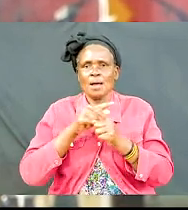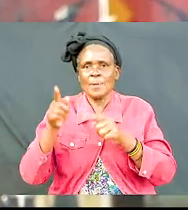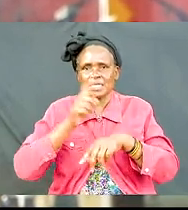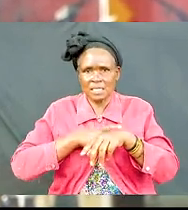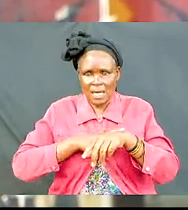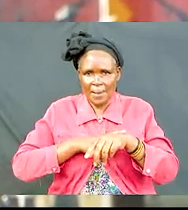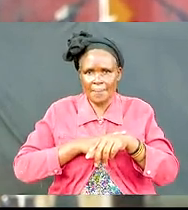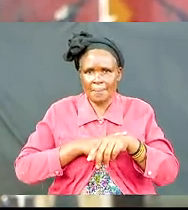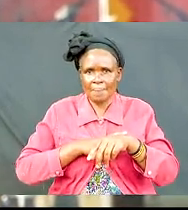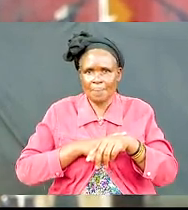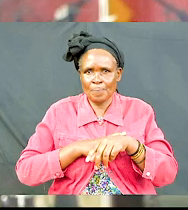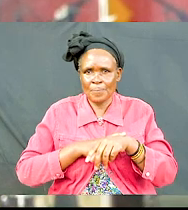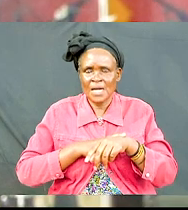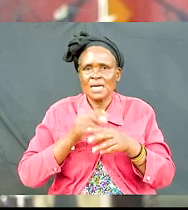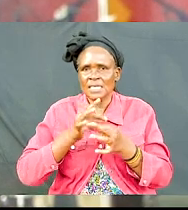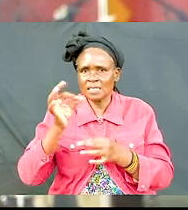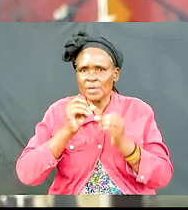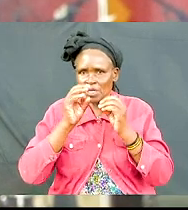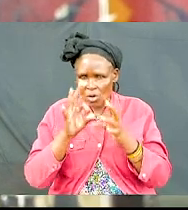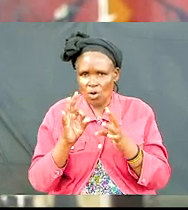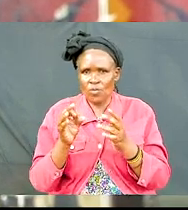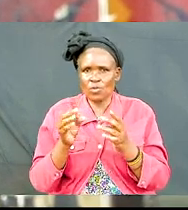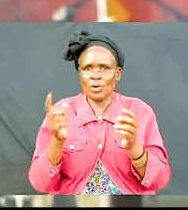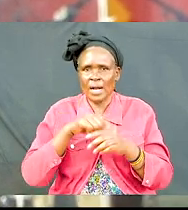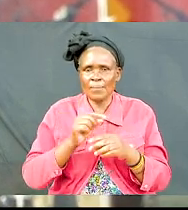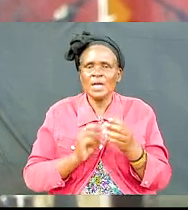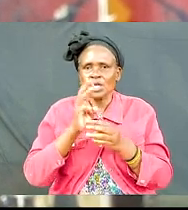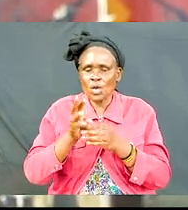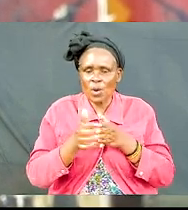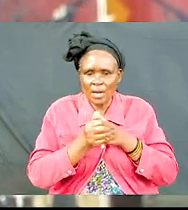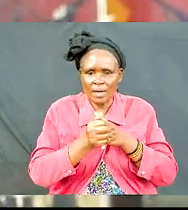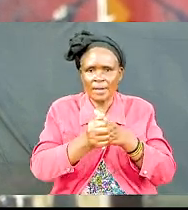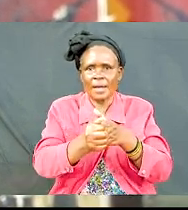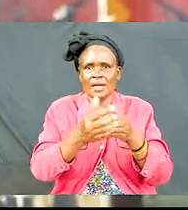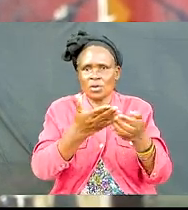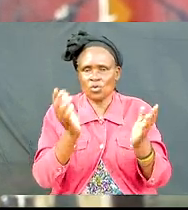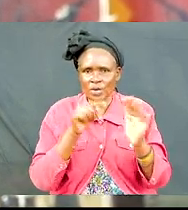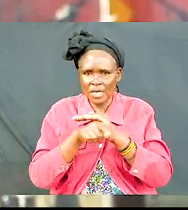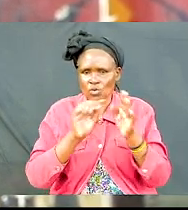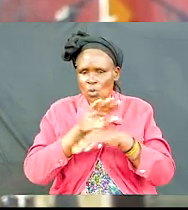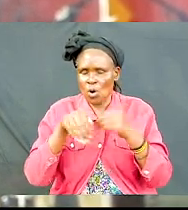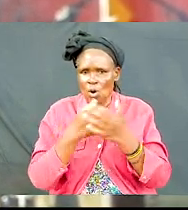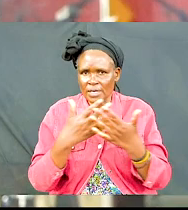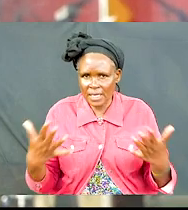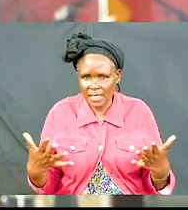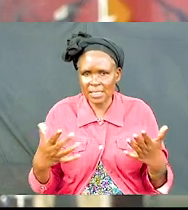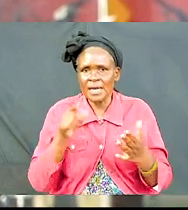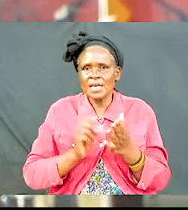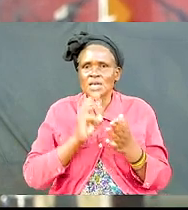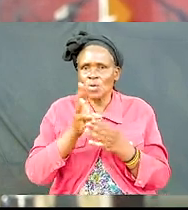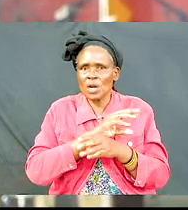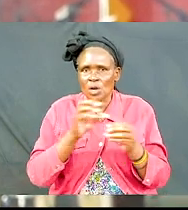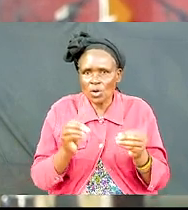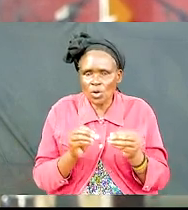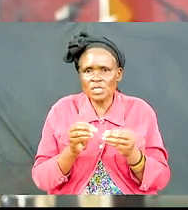he, the Spirit of truth, comes, he will guide you into all things. He will not speak on